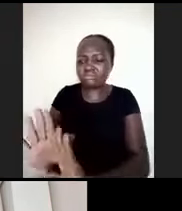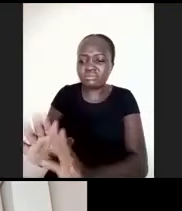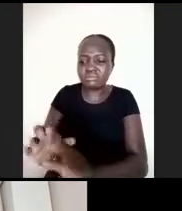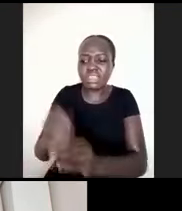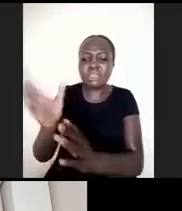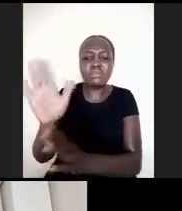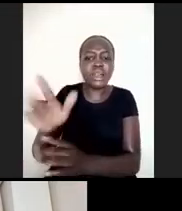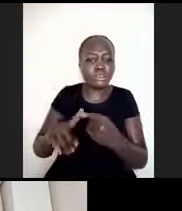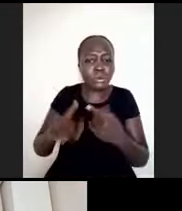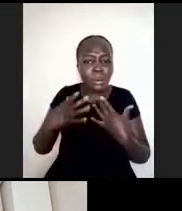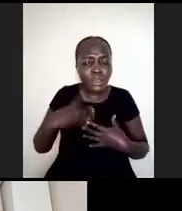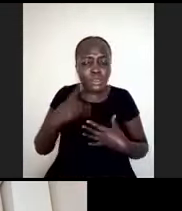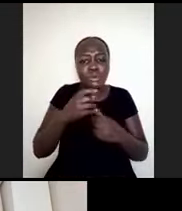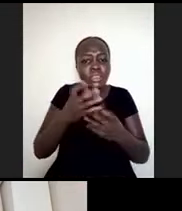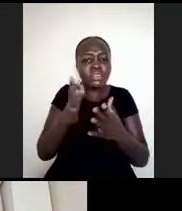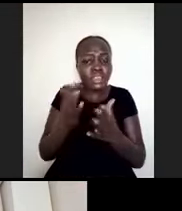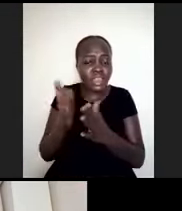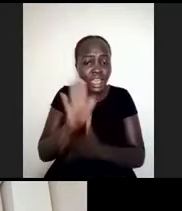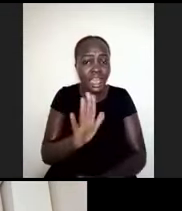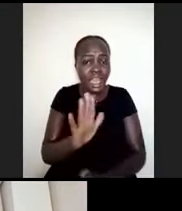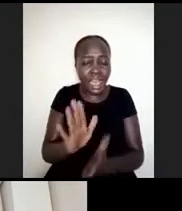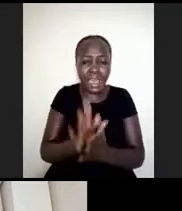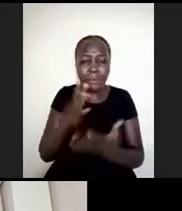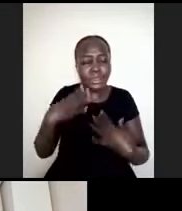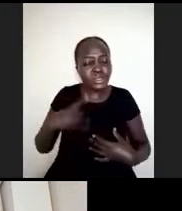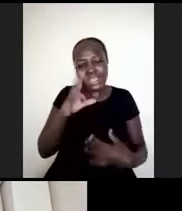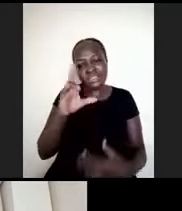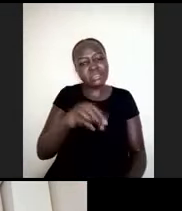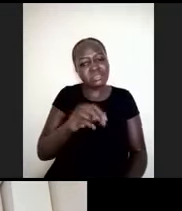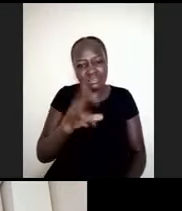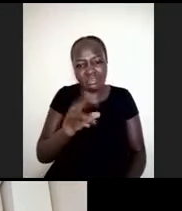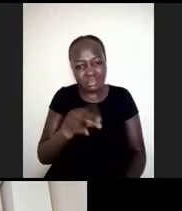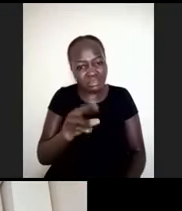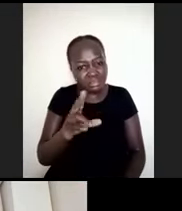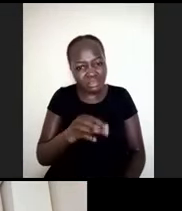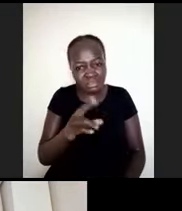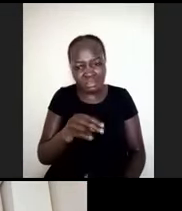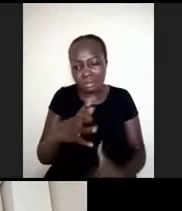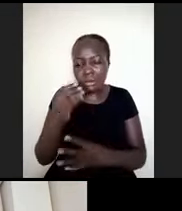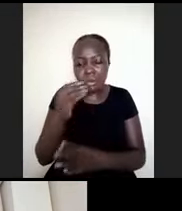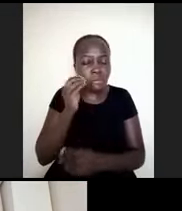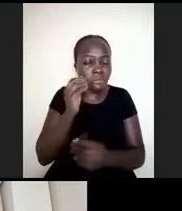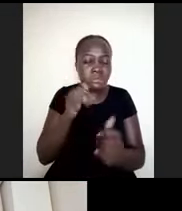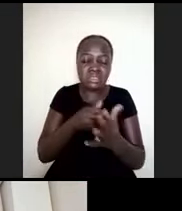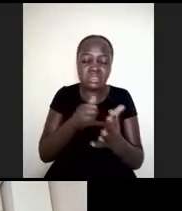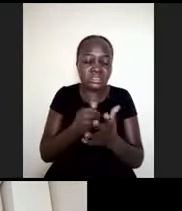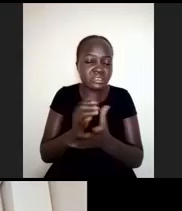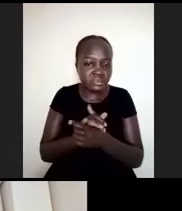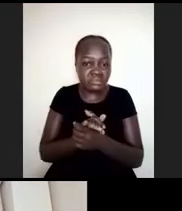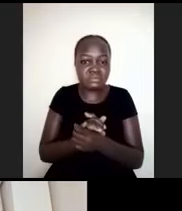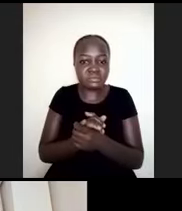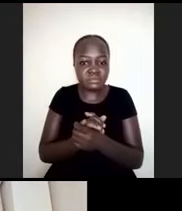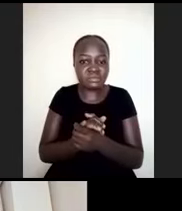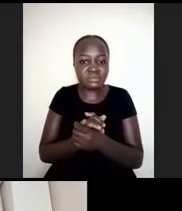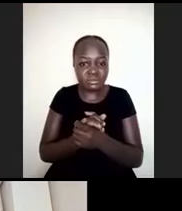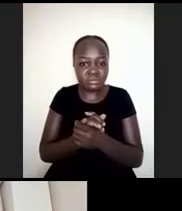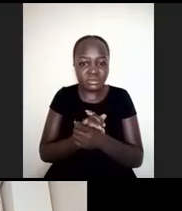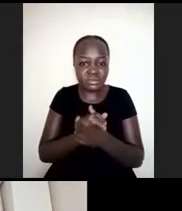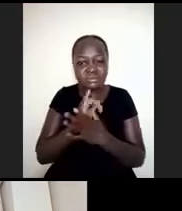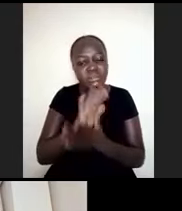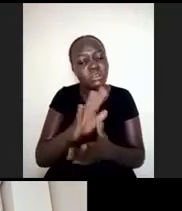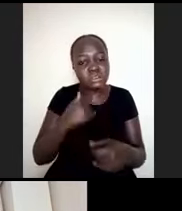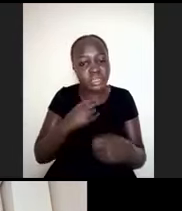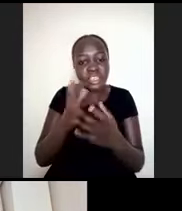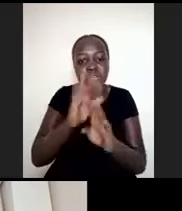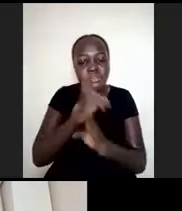who had given it to her. And the person said, no, just go with it. It's yours.